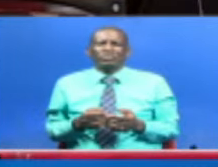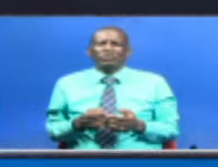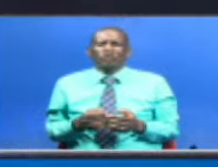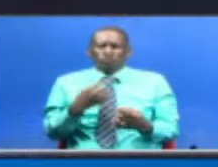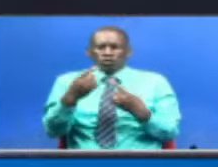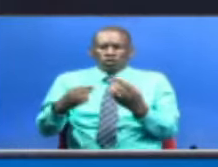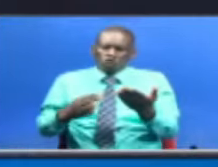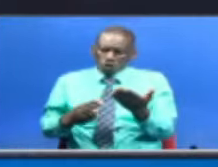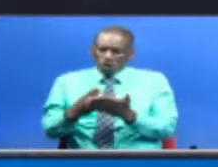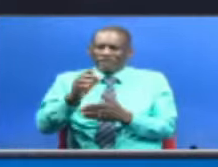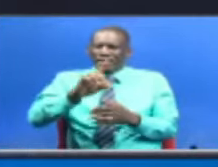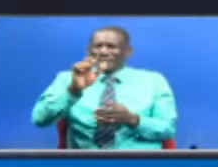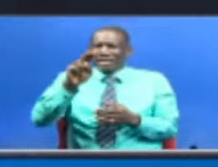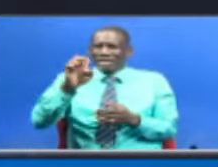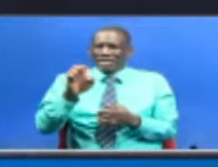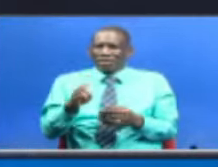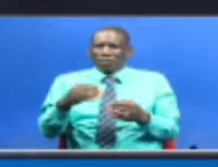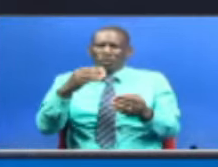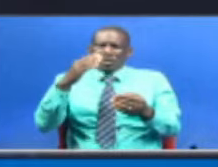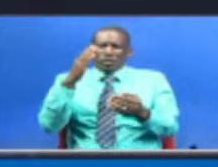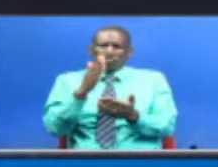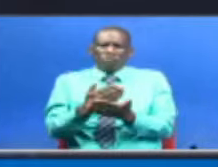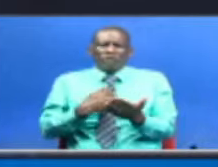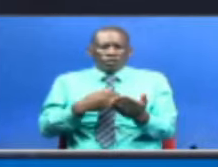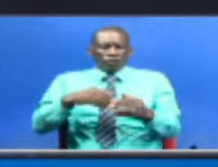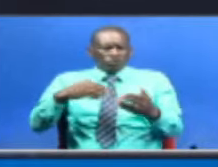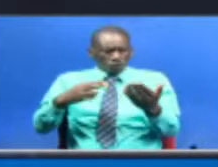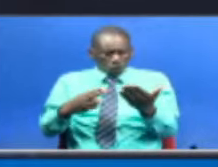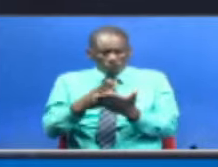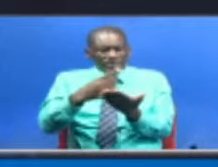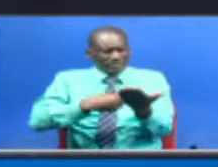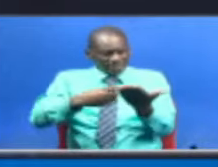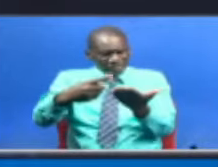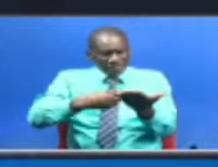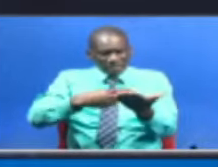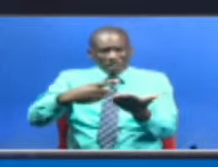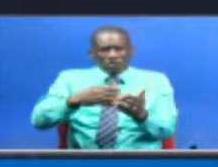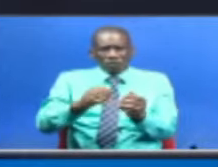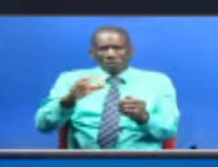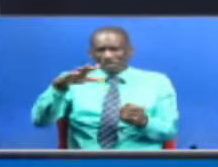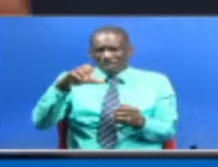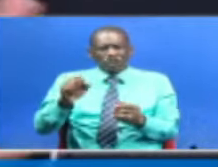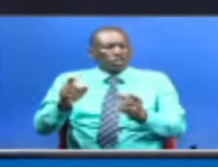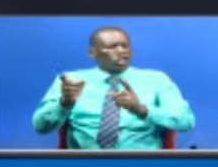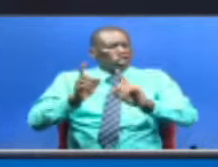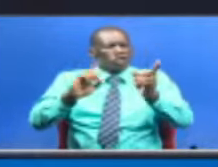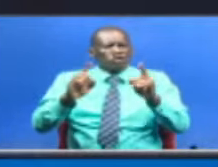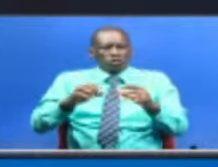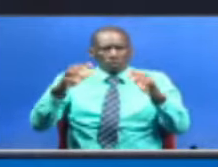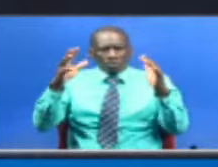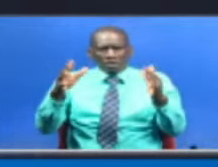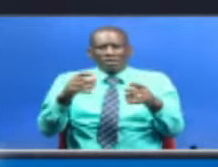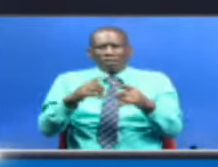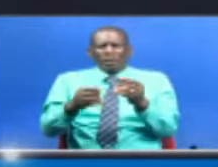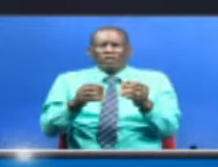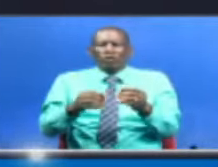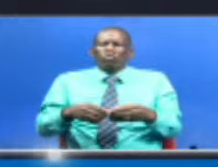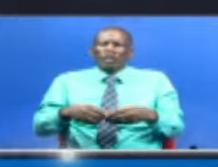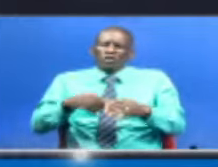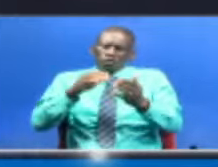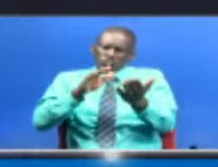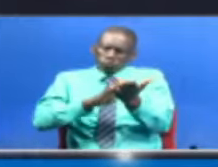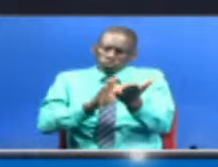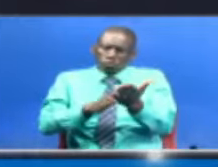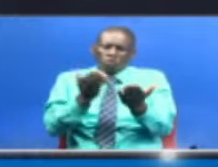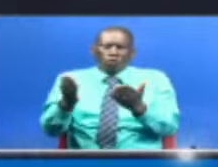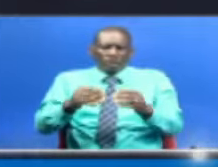To be honest, Zainab, we actually have very honest conversations, and it's not being, but where credit is due, you also have to give